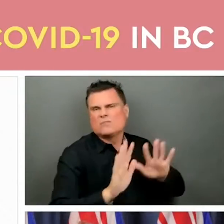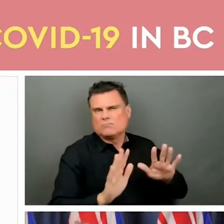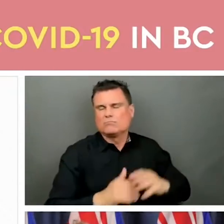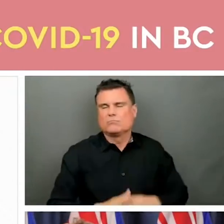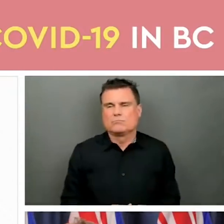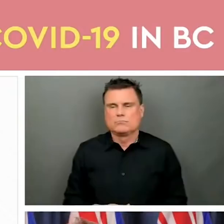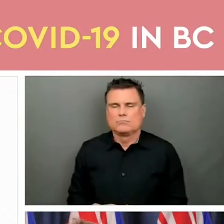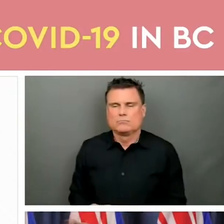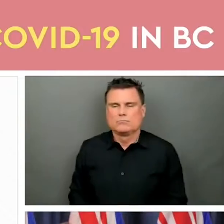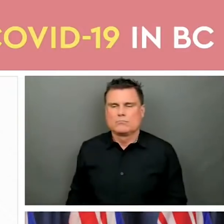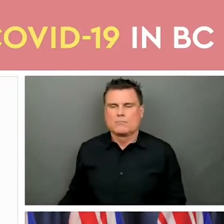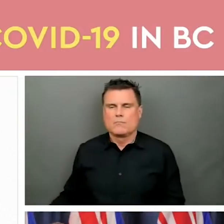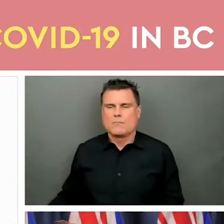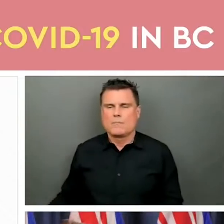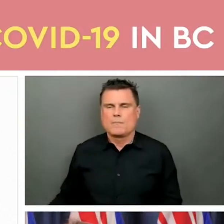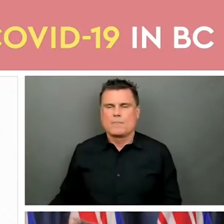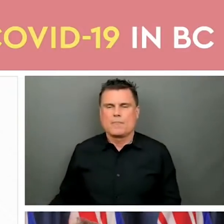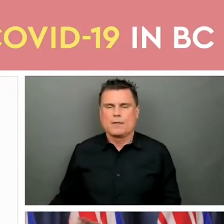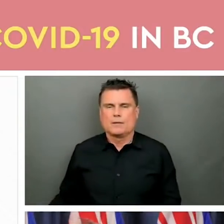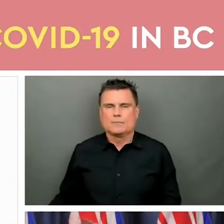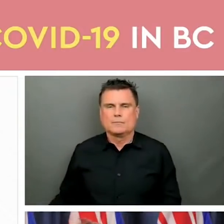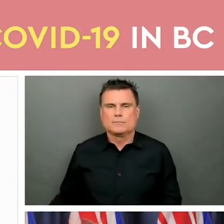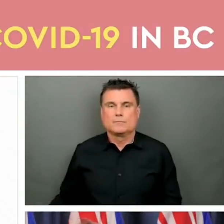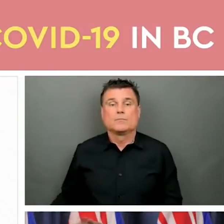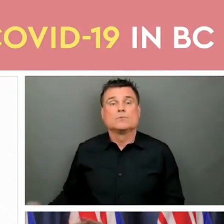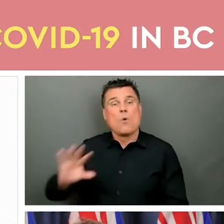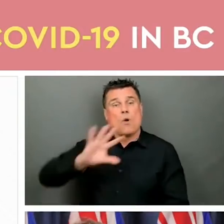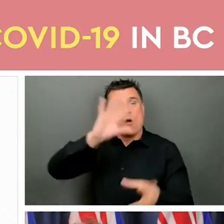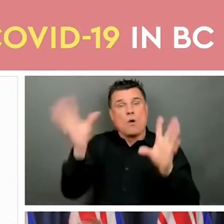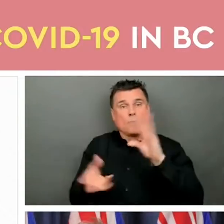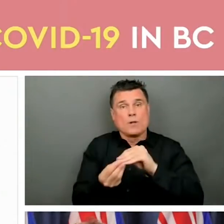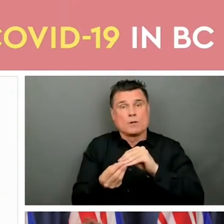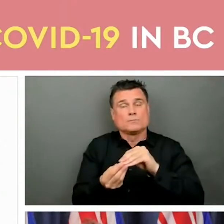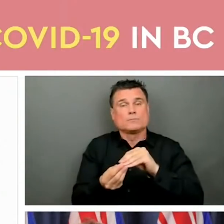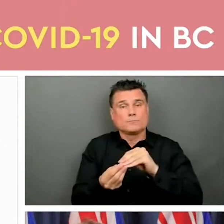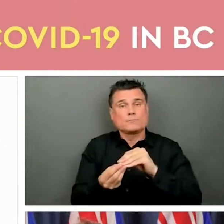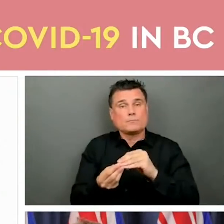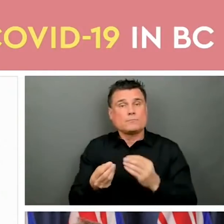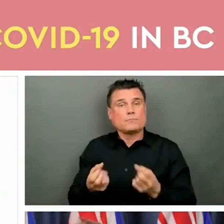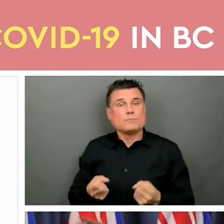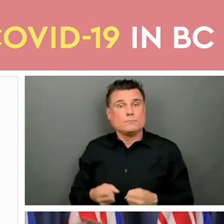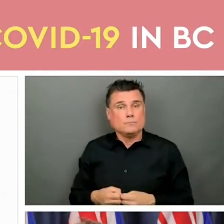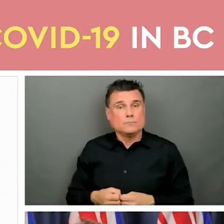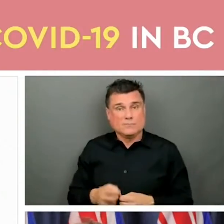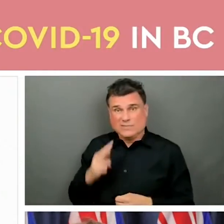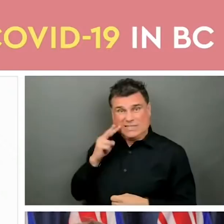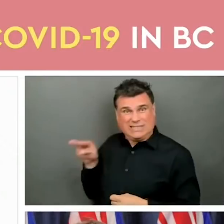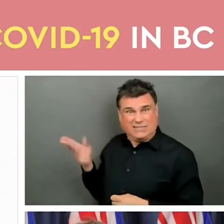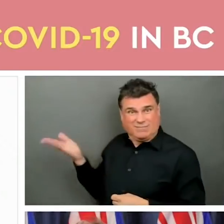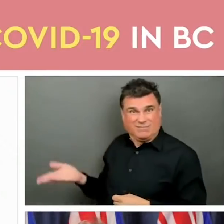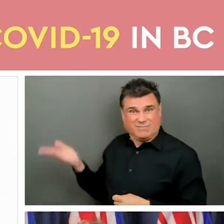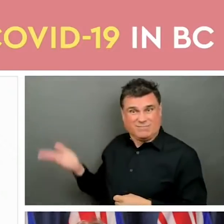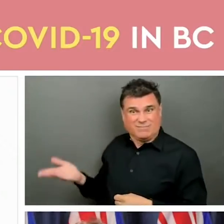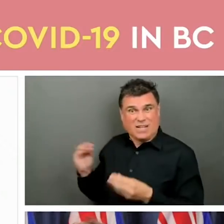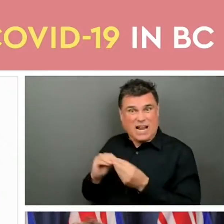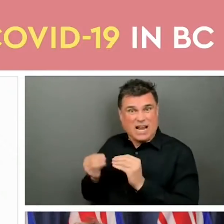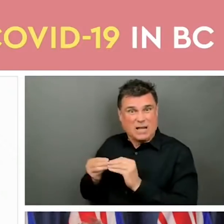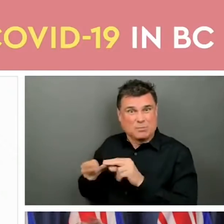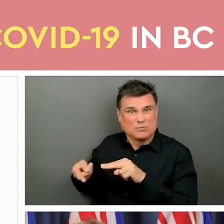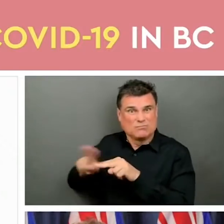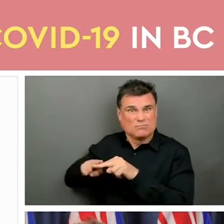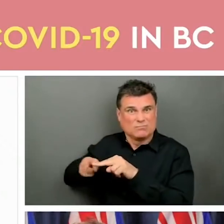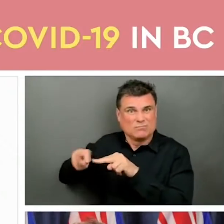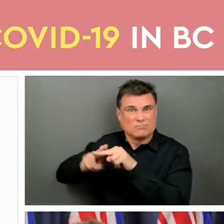have increased in the last few days. Overall hospitalizations declined, so these charts are basically tell us where we are right now. In other